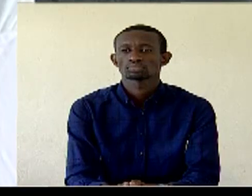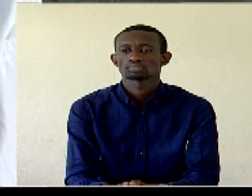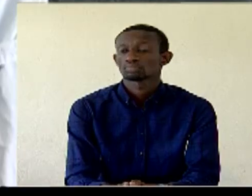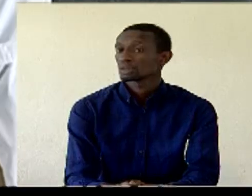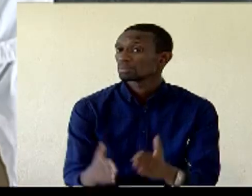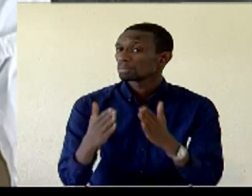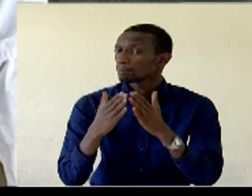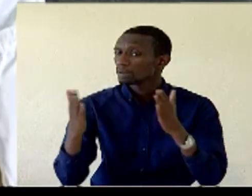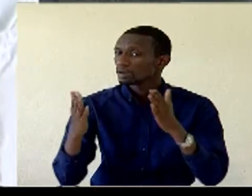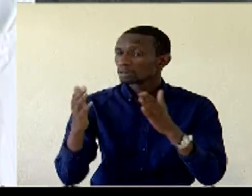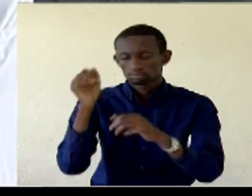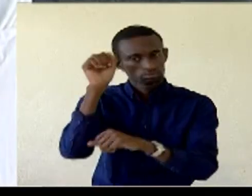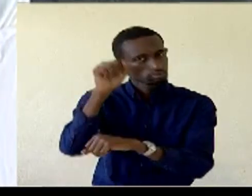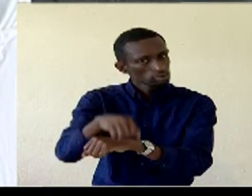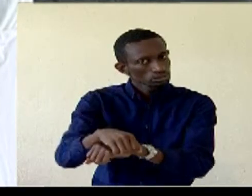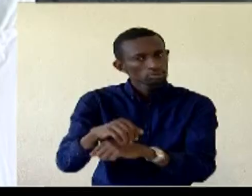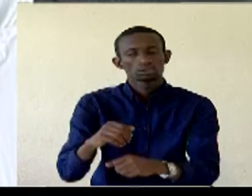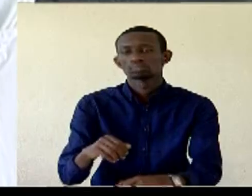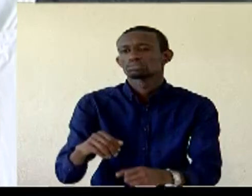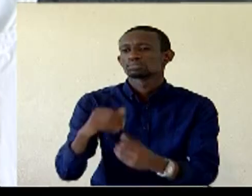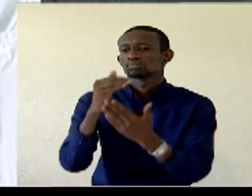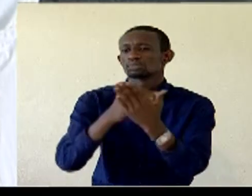greater than primary amines,